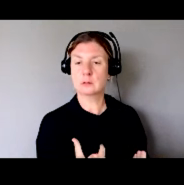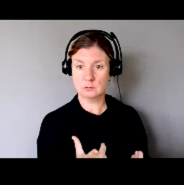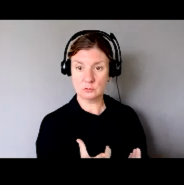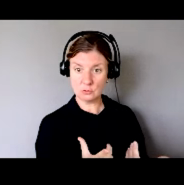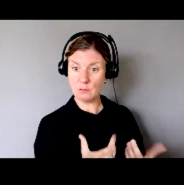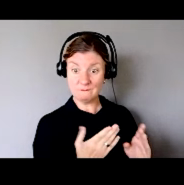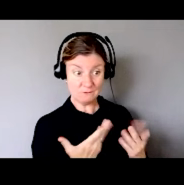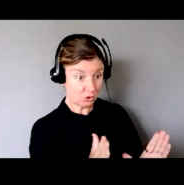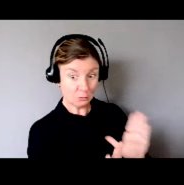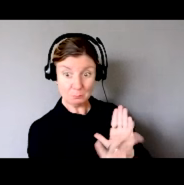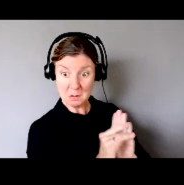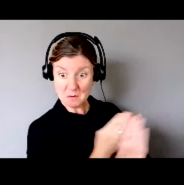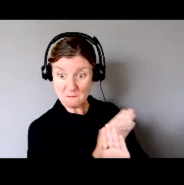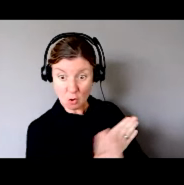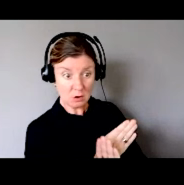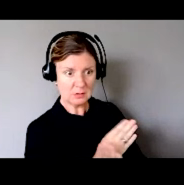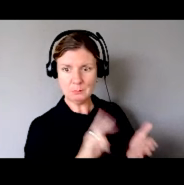project.